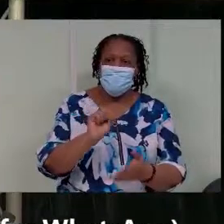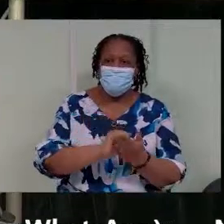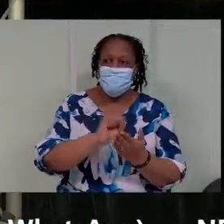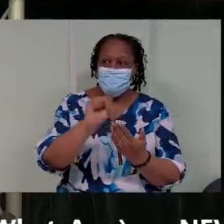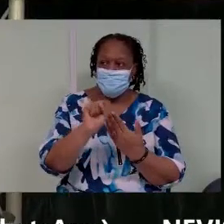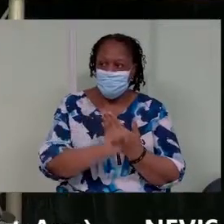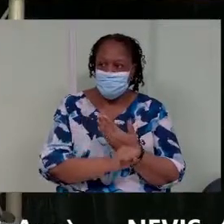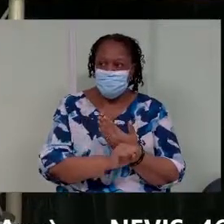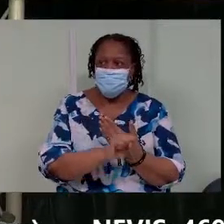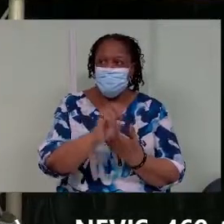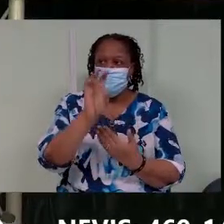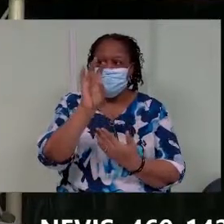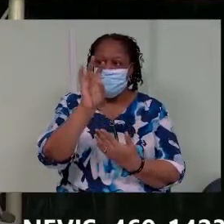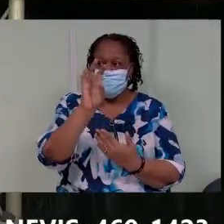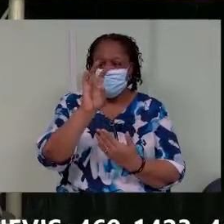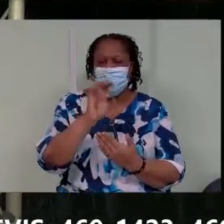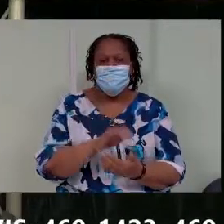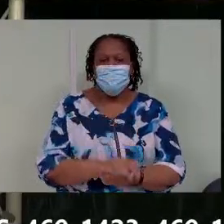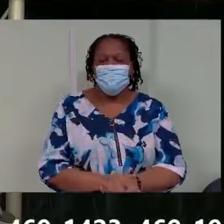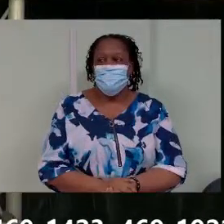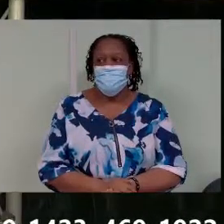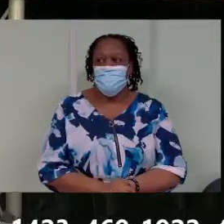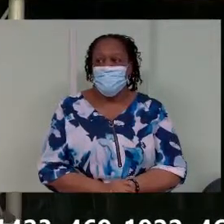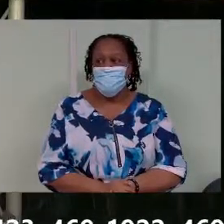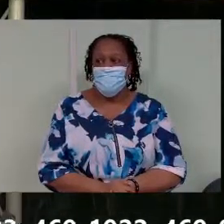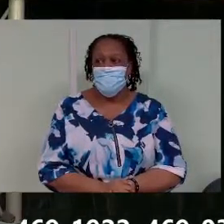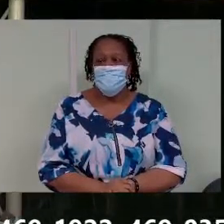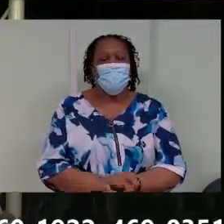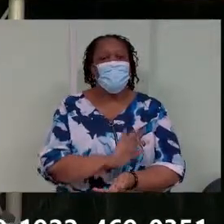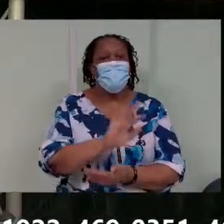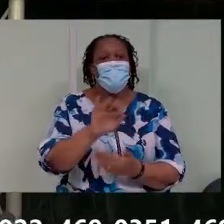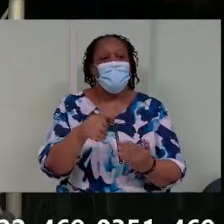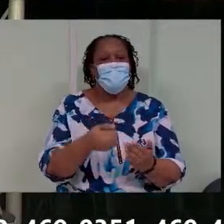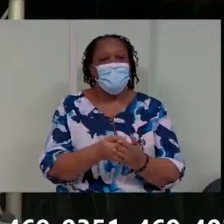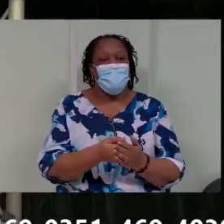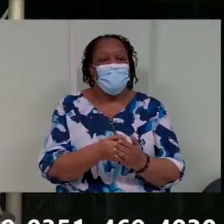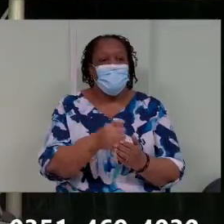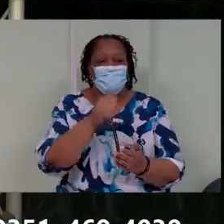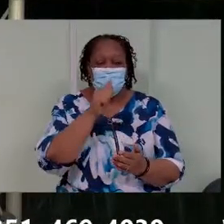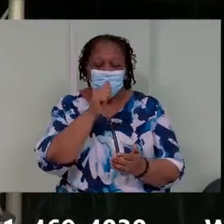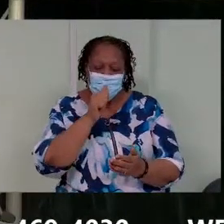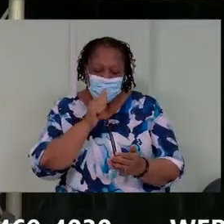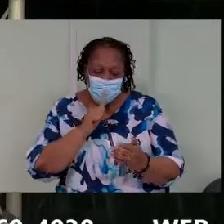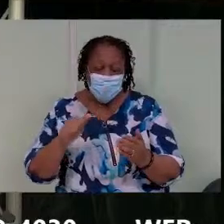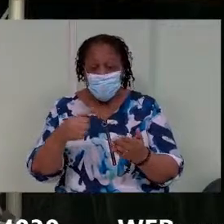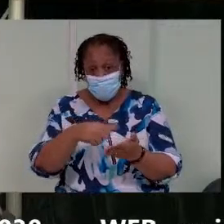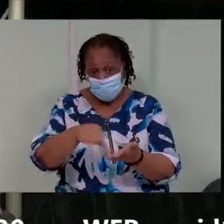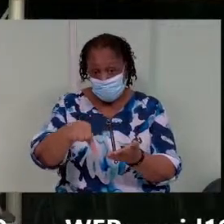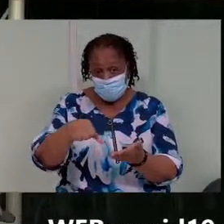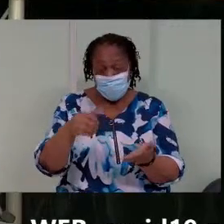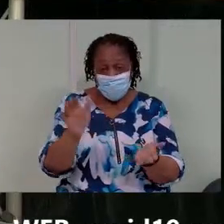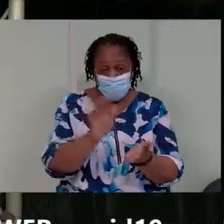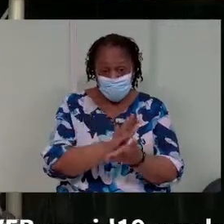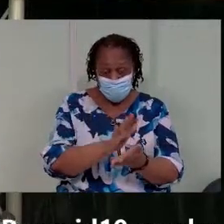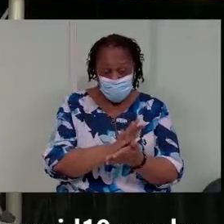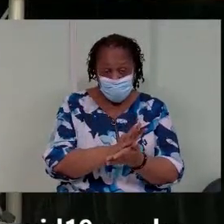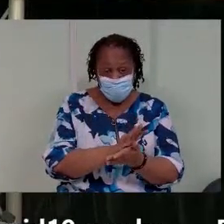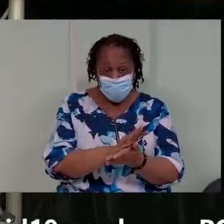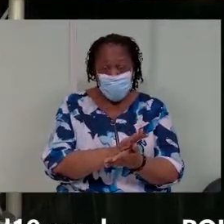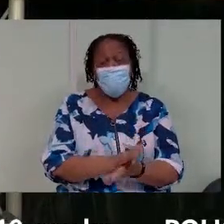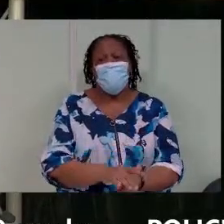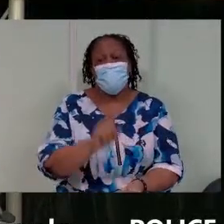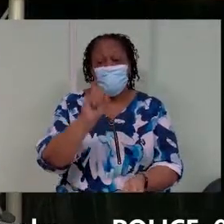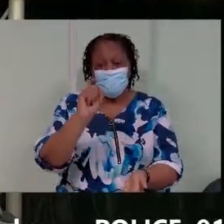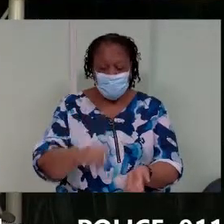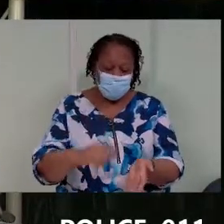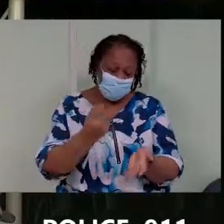private educational places of instruction shall apply to the Ministry of Education for approval of reopening